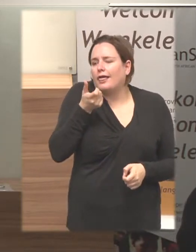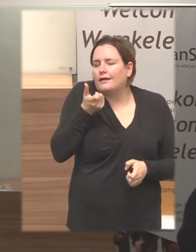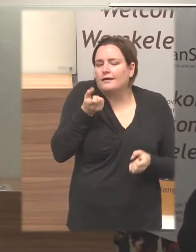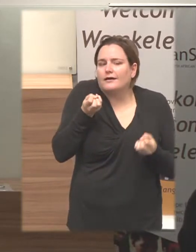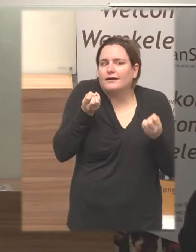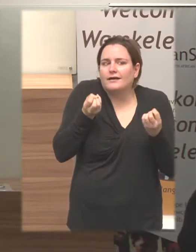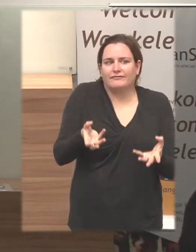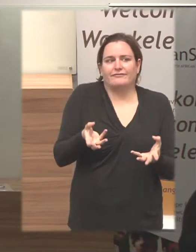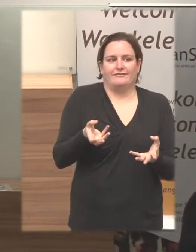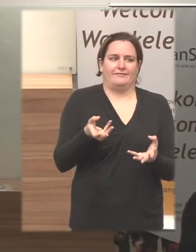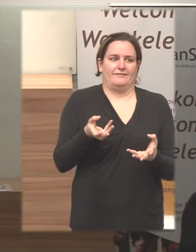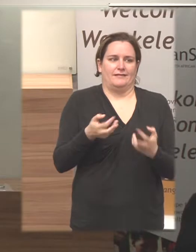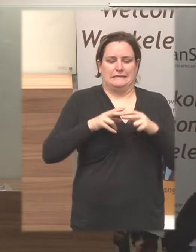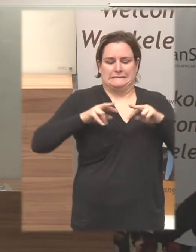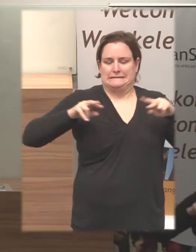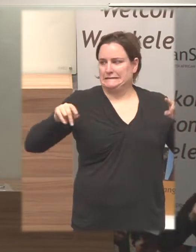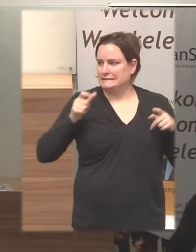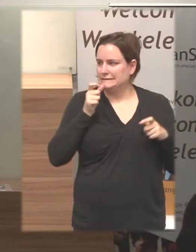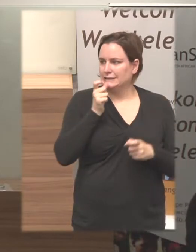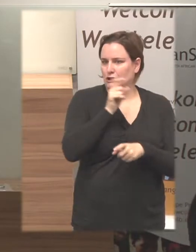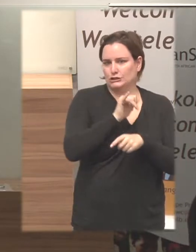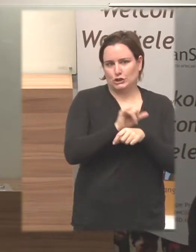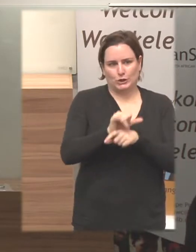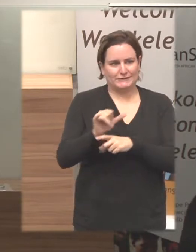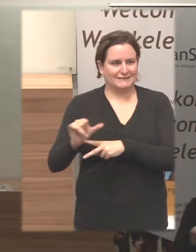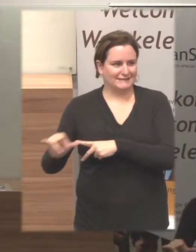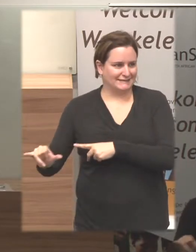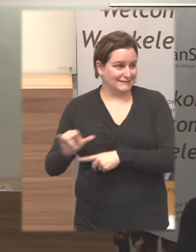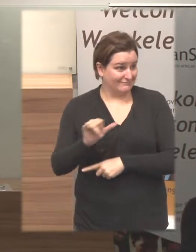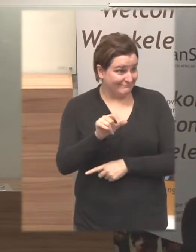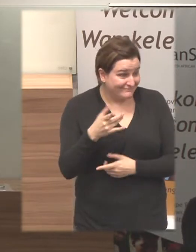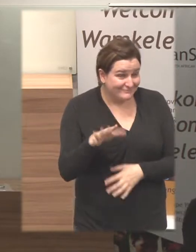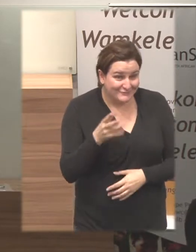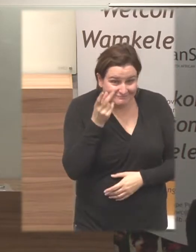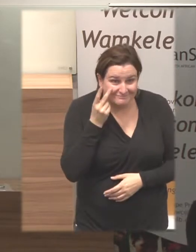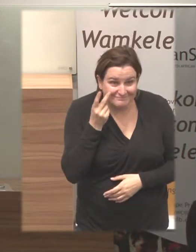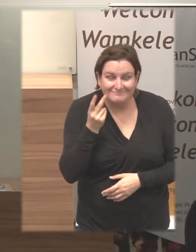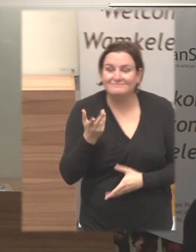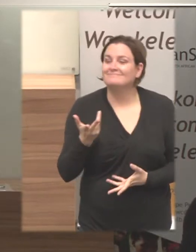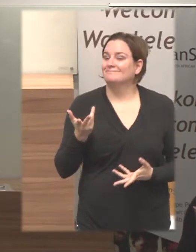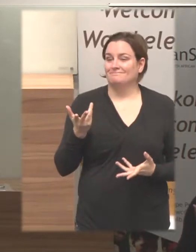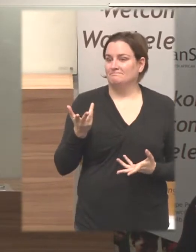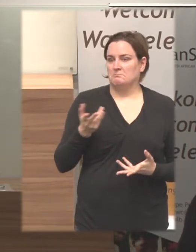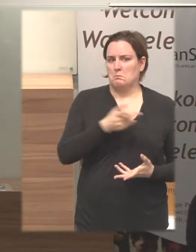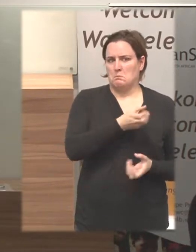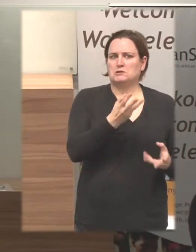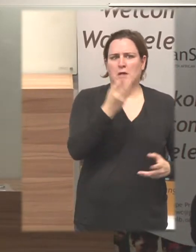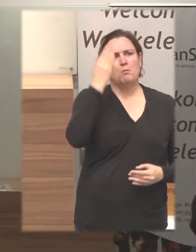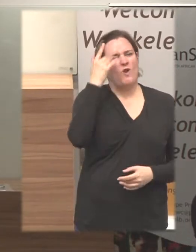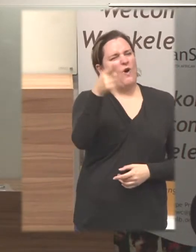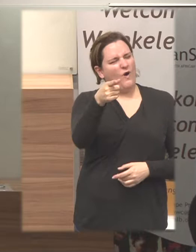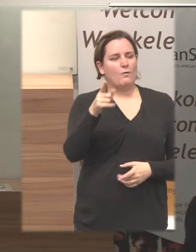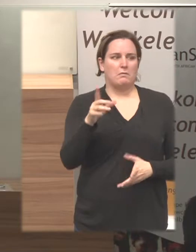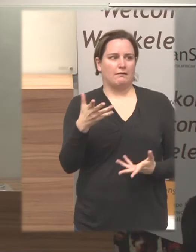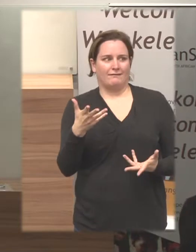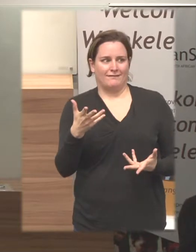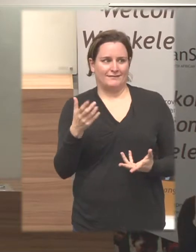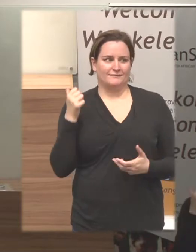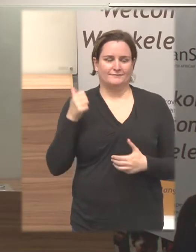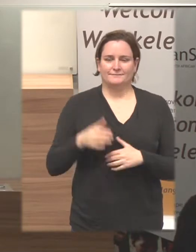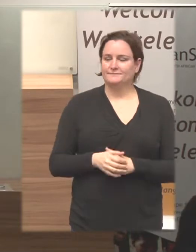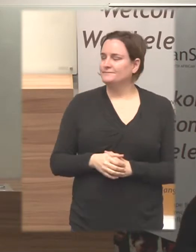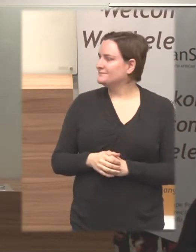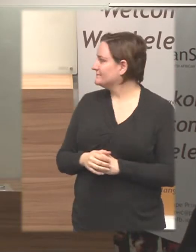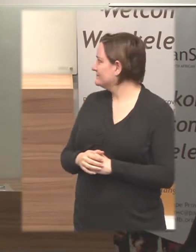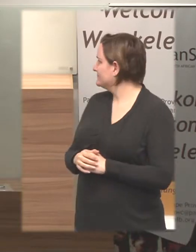of the range of terms that's out there. Some of you will be very familiar with these, and others maybe less so. So Bush and Blommet